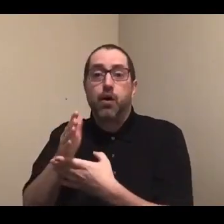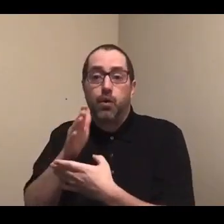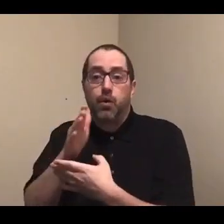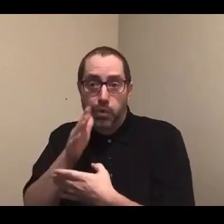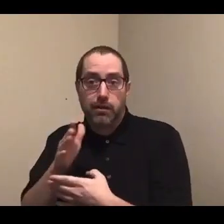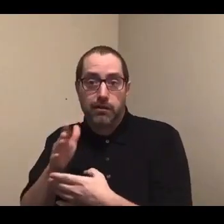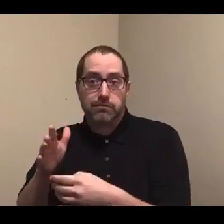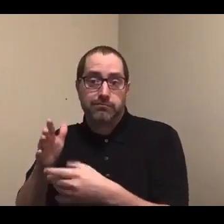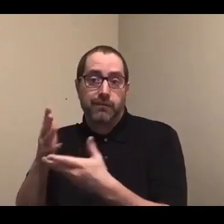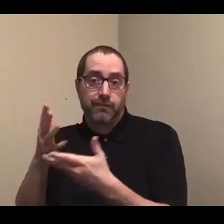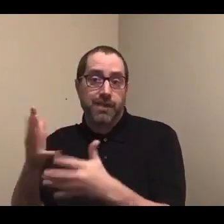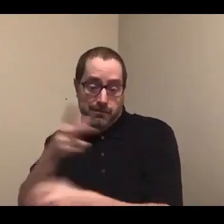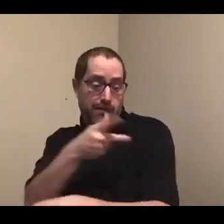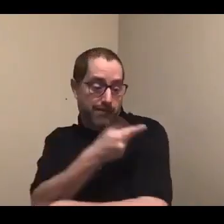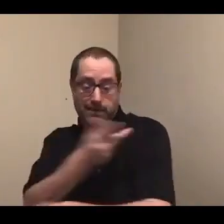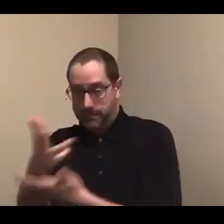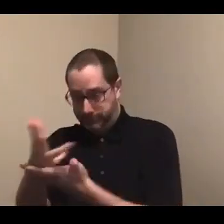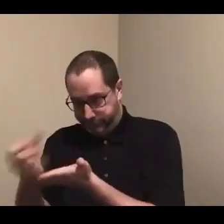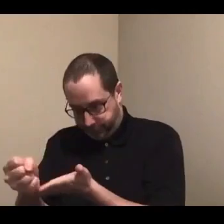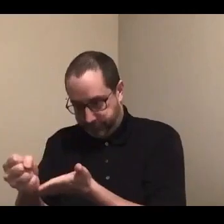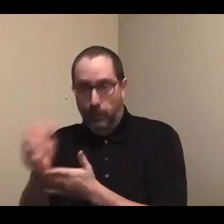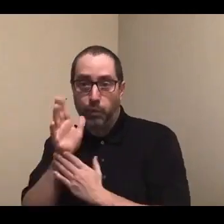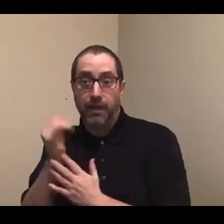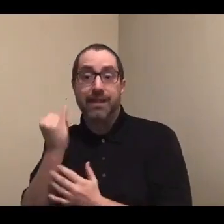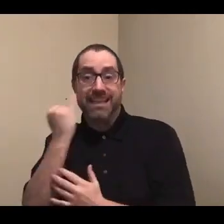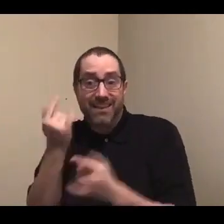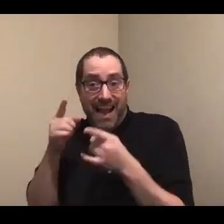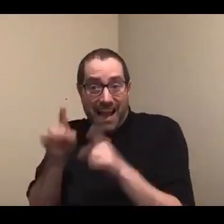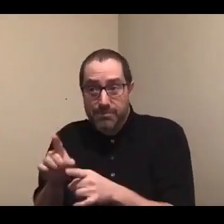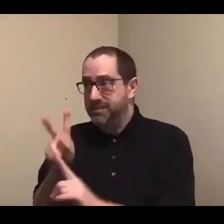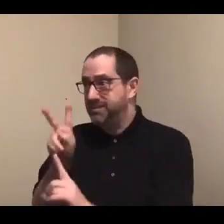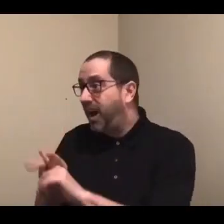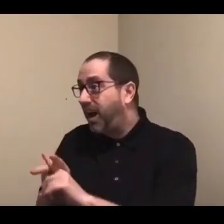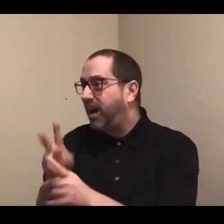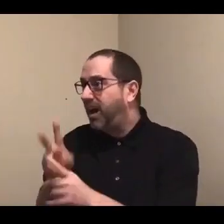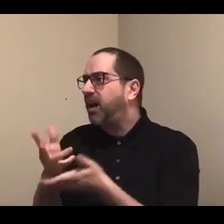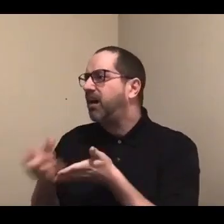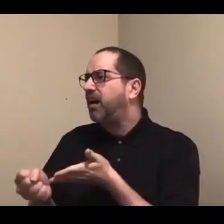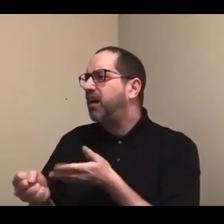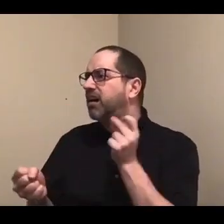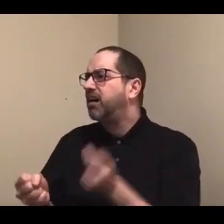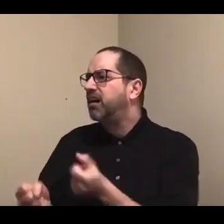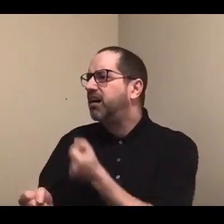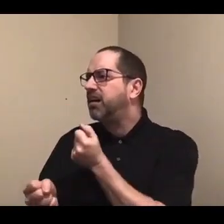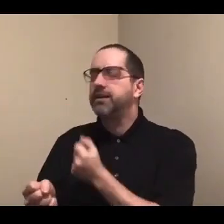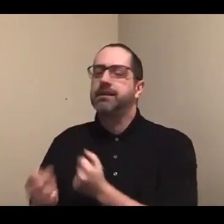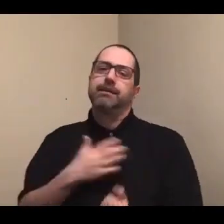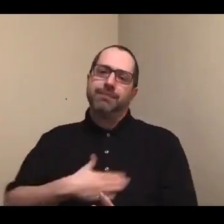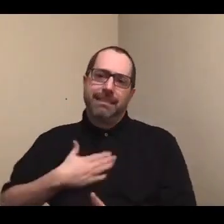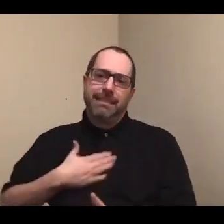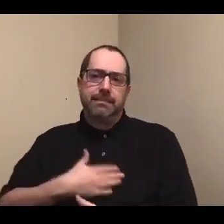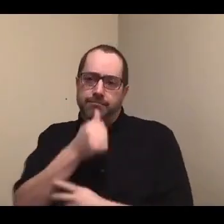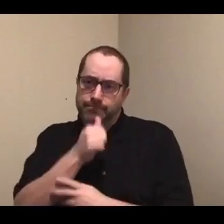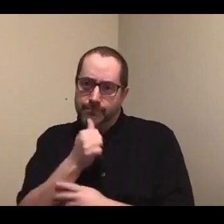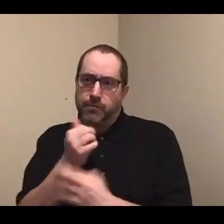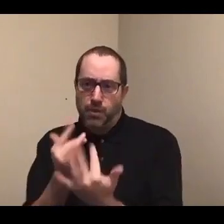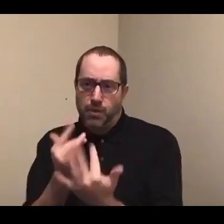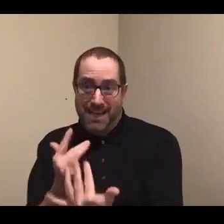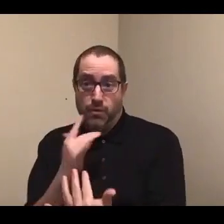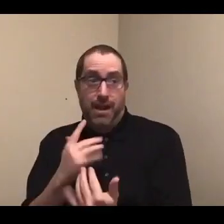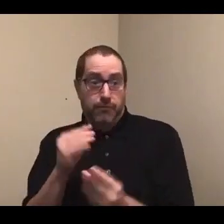happens, again, we would ask for your patience. More appointments will be open as soon as more vaccines